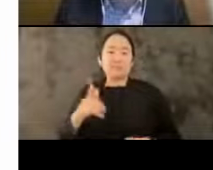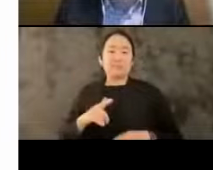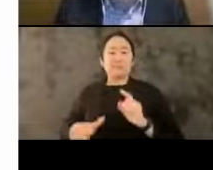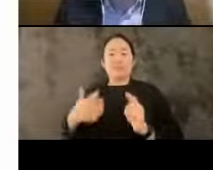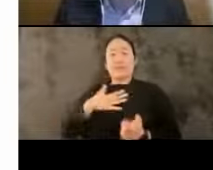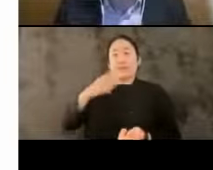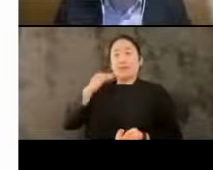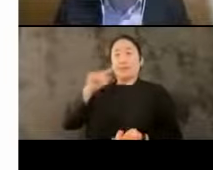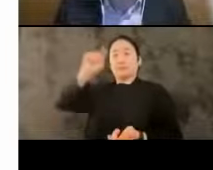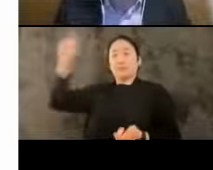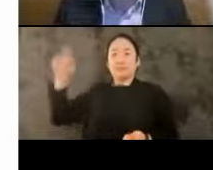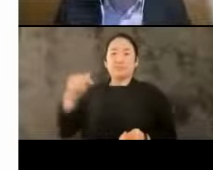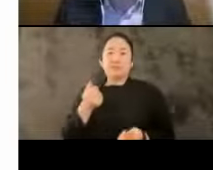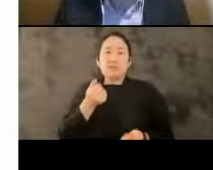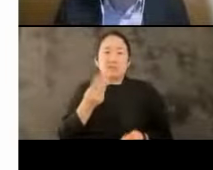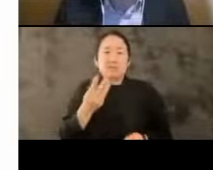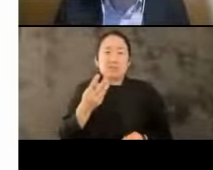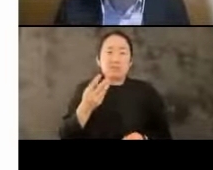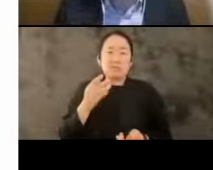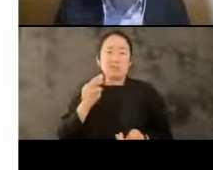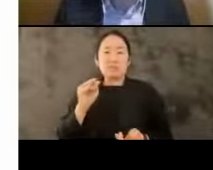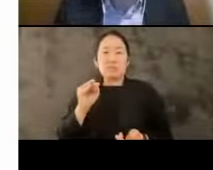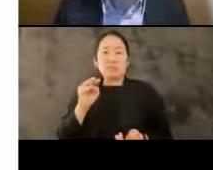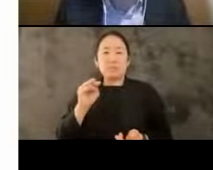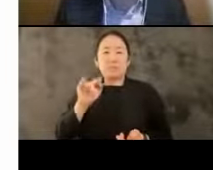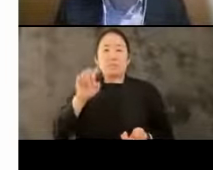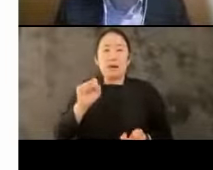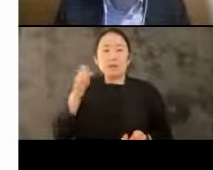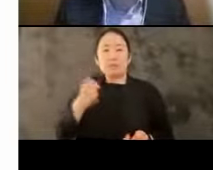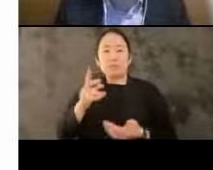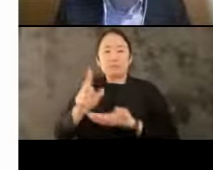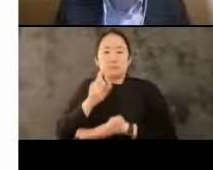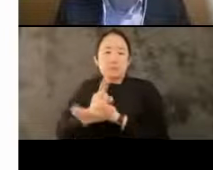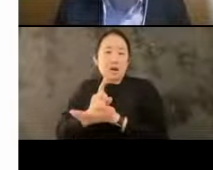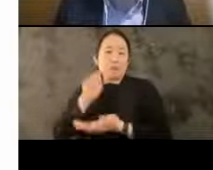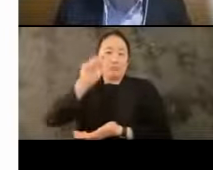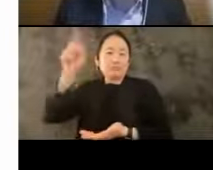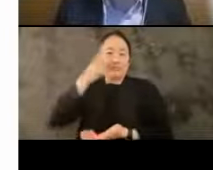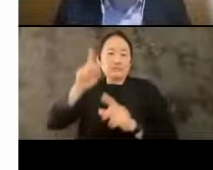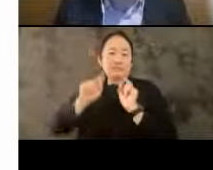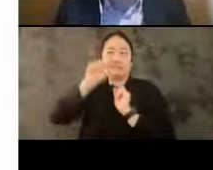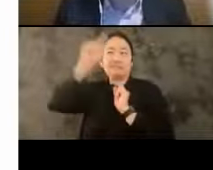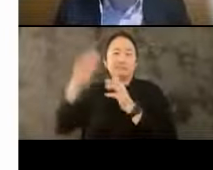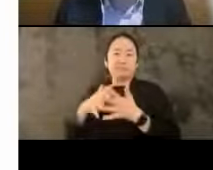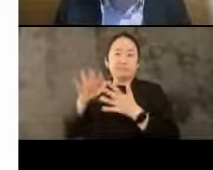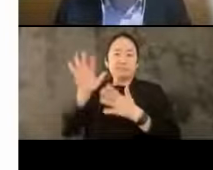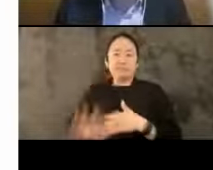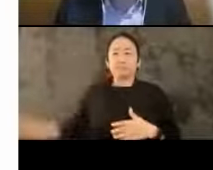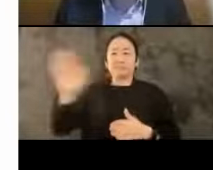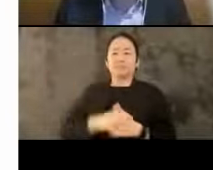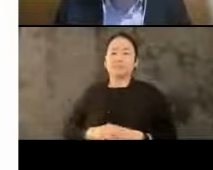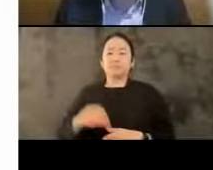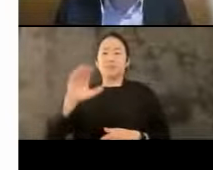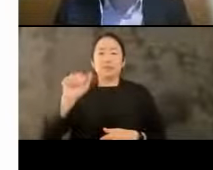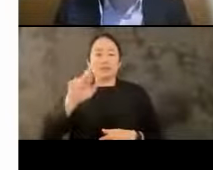faster on average. That's usually what similar corridors across the country experience in the difference. So. Yeah, and as Jeff